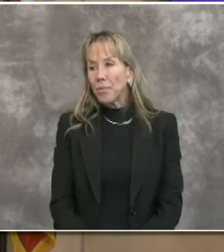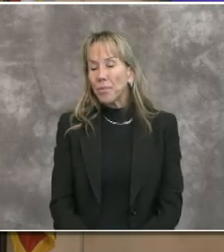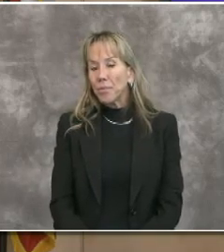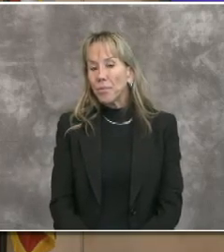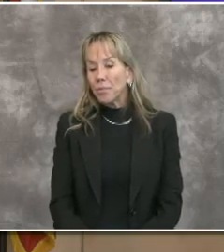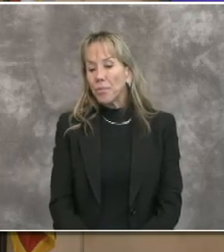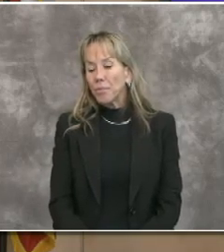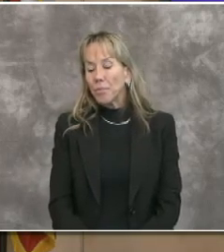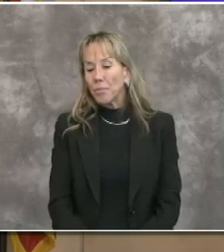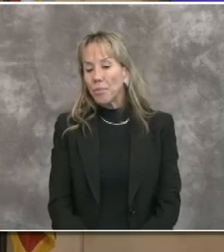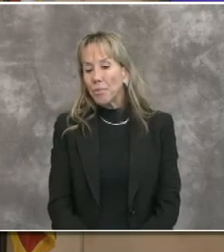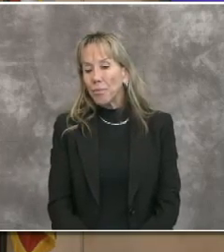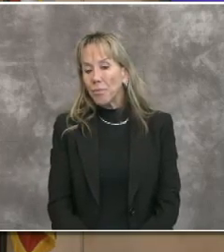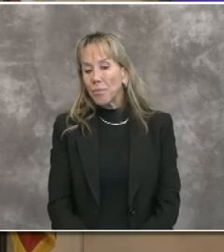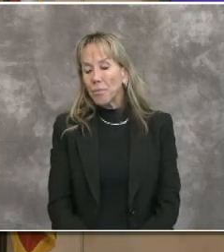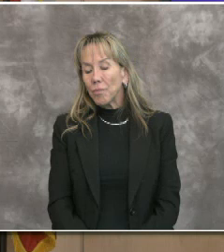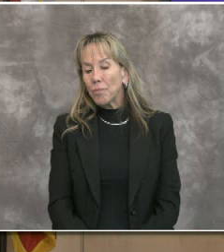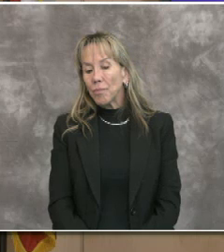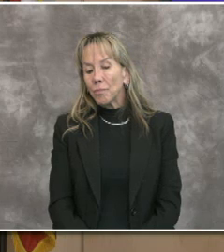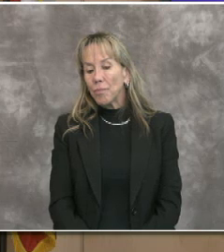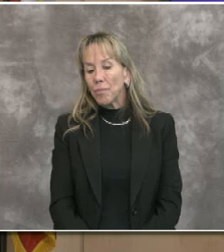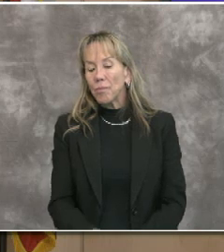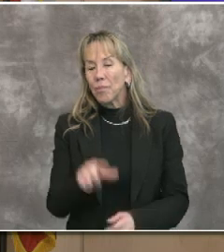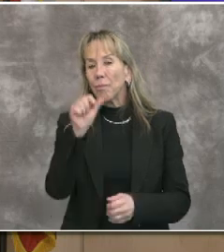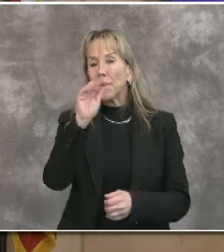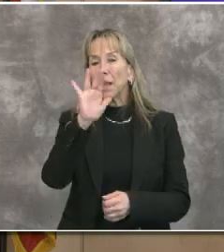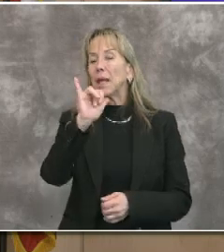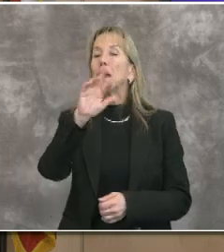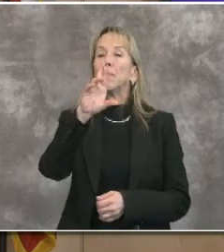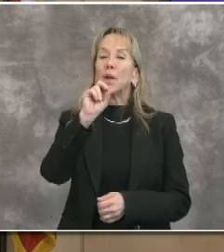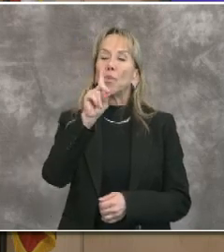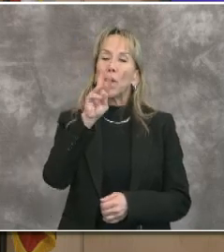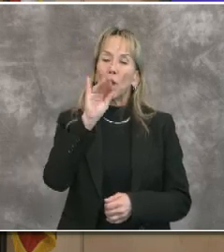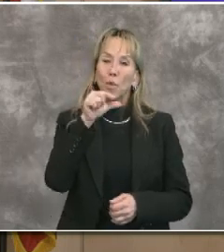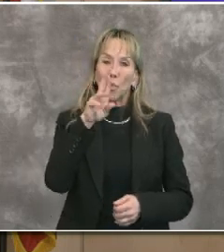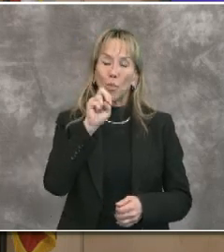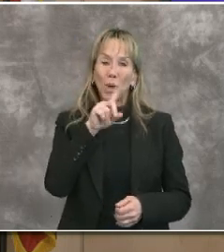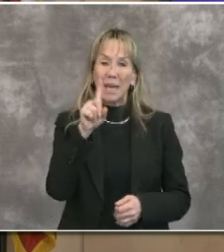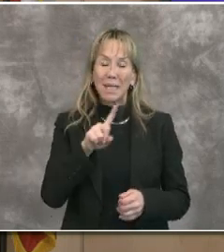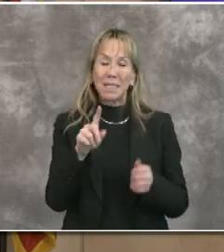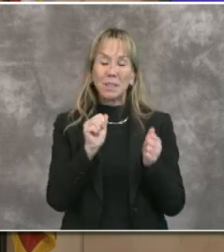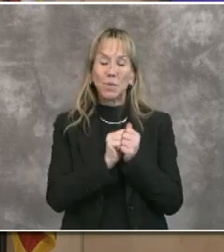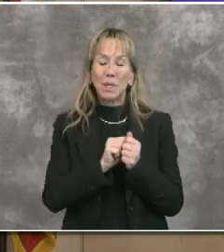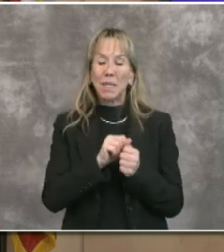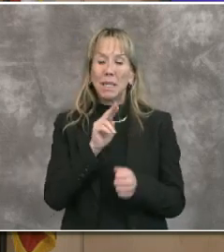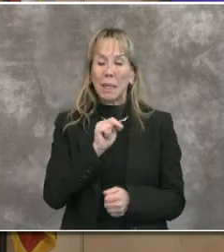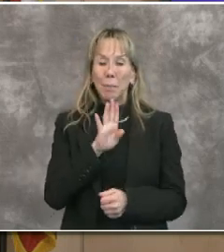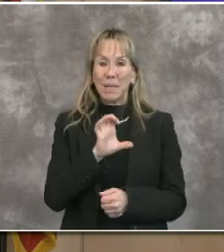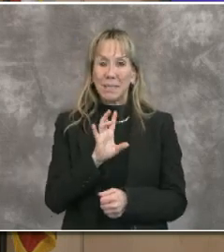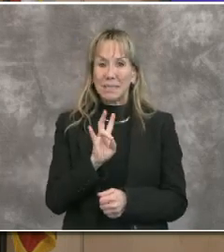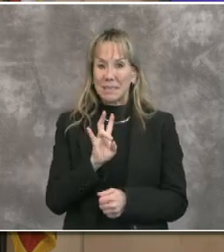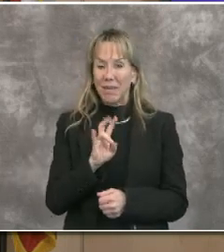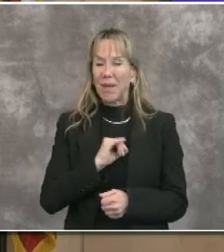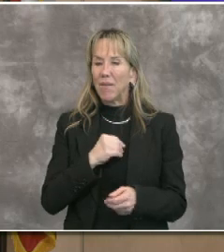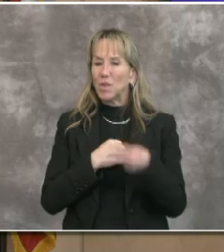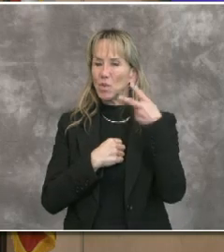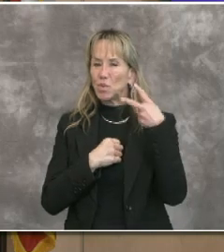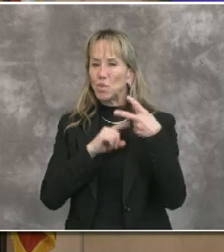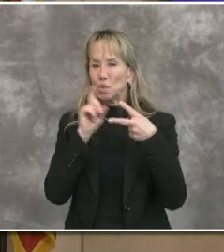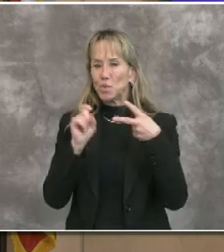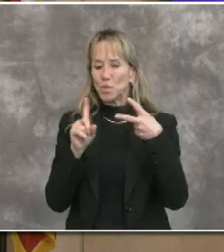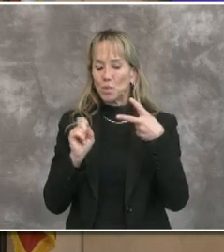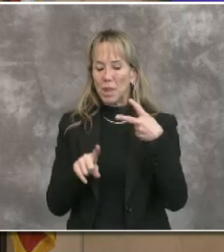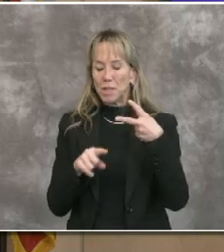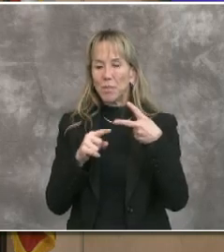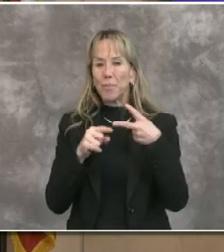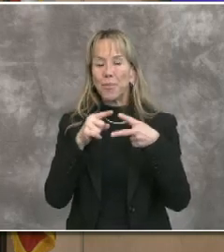Hi, yes. This is Gabby Rodriguez with NBC 7. I have a two-part question. First, I know that we have all been